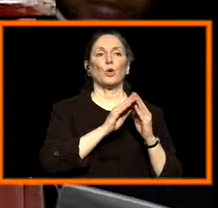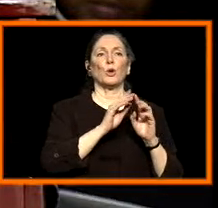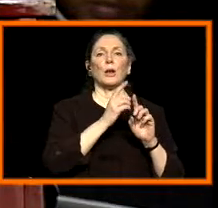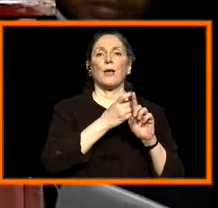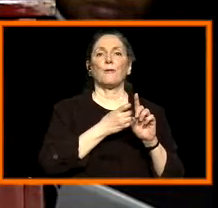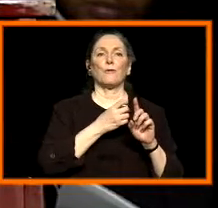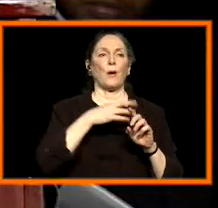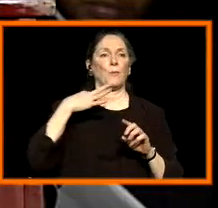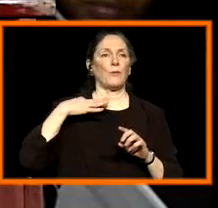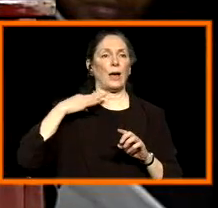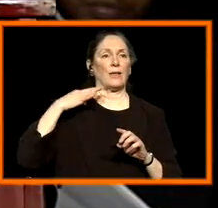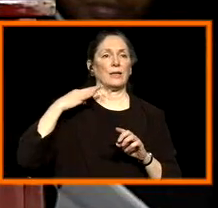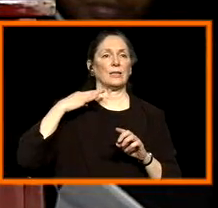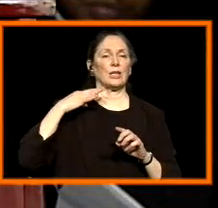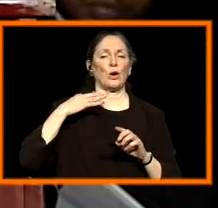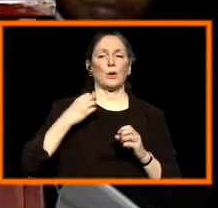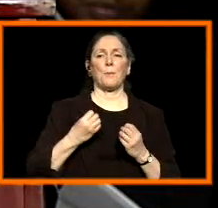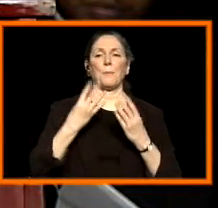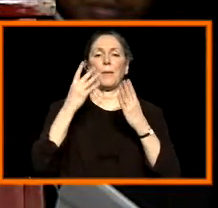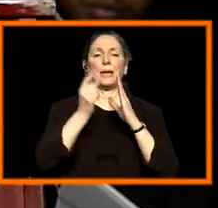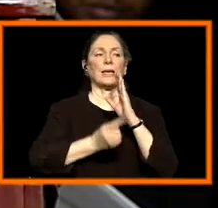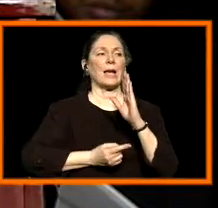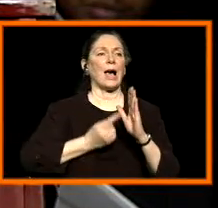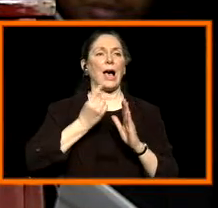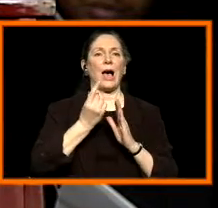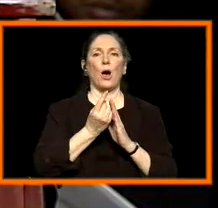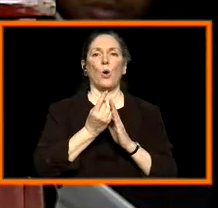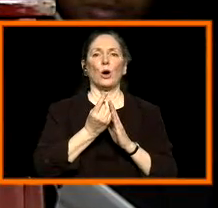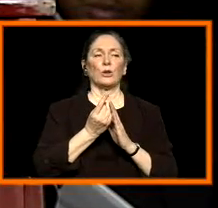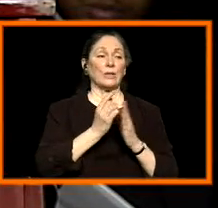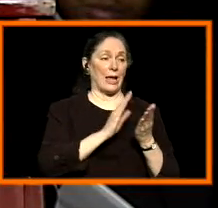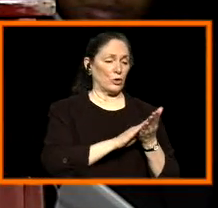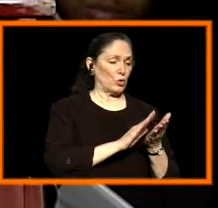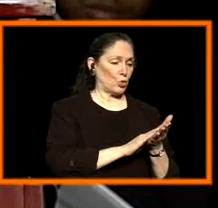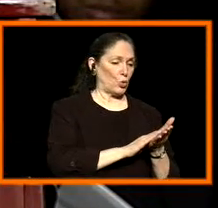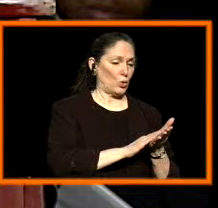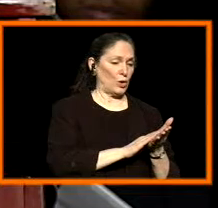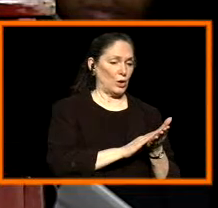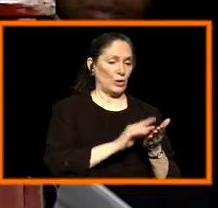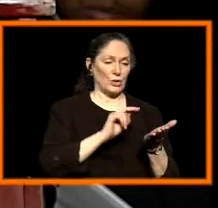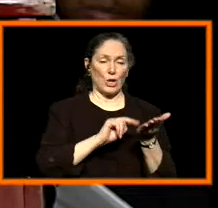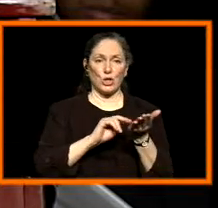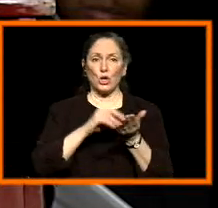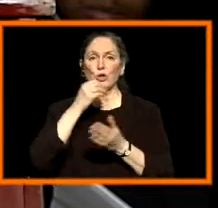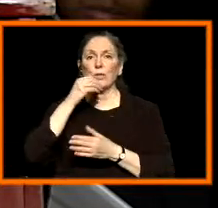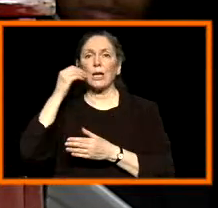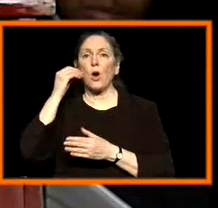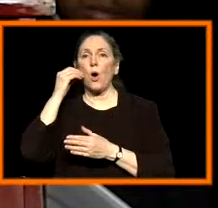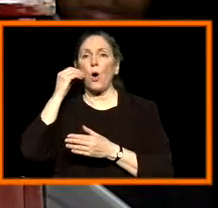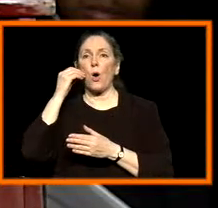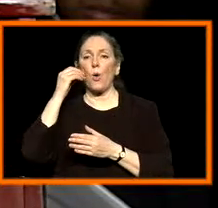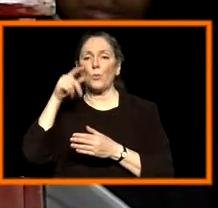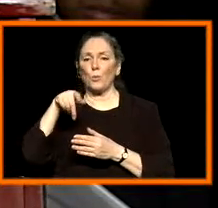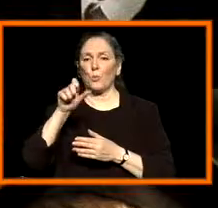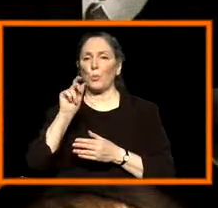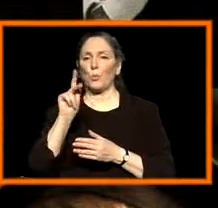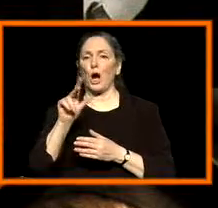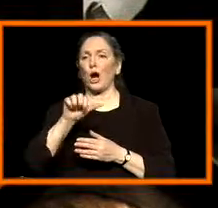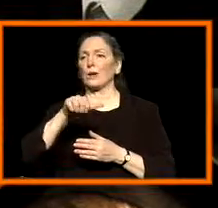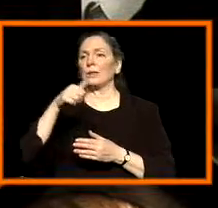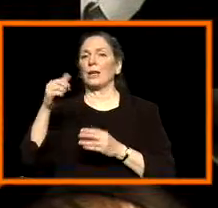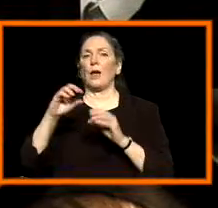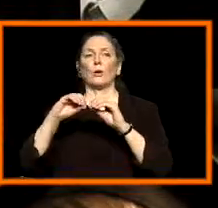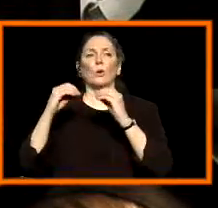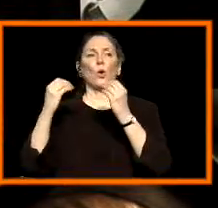by volunteering countless hours at schools, nursing homes, parks, and